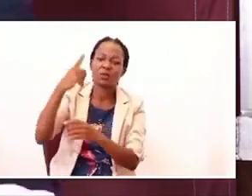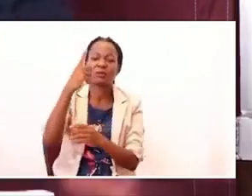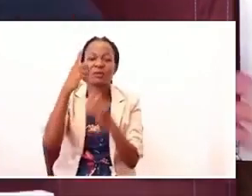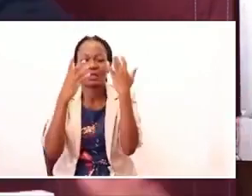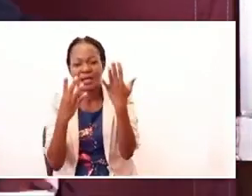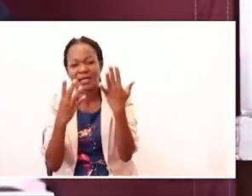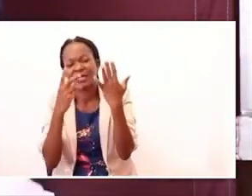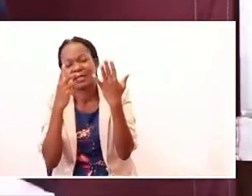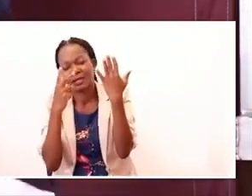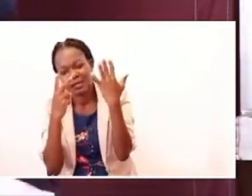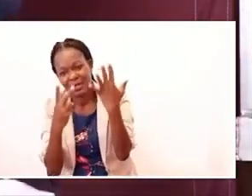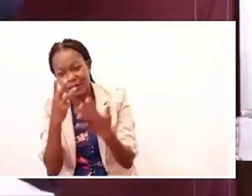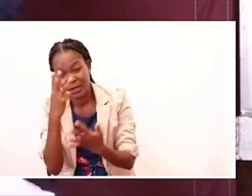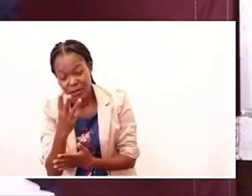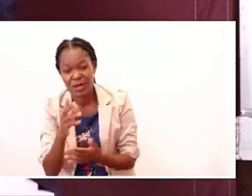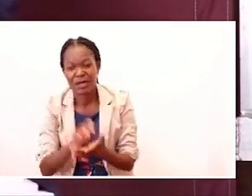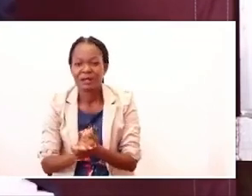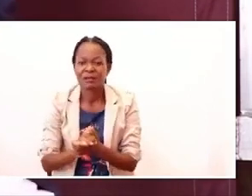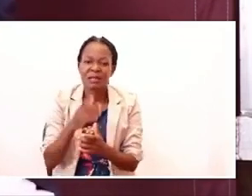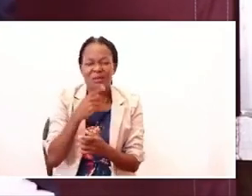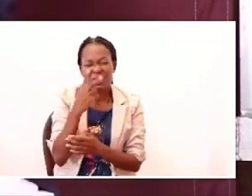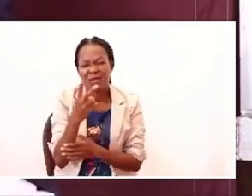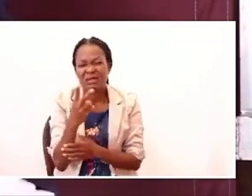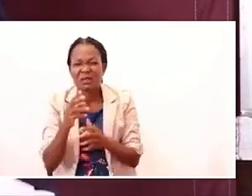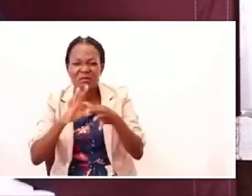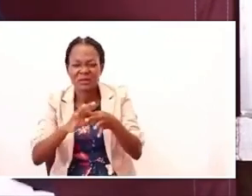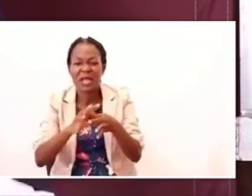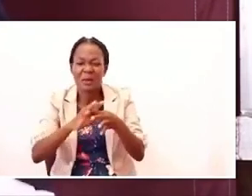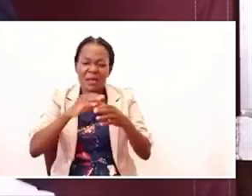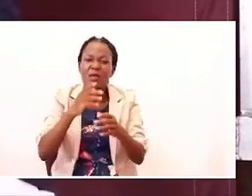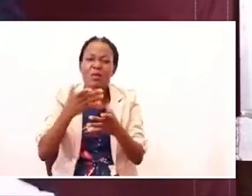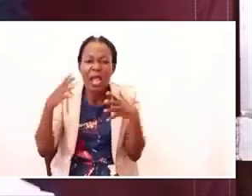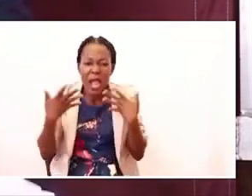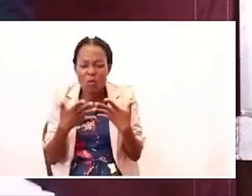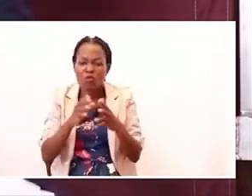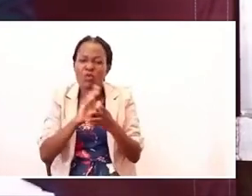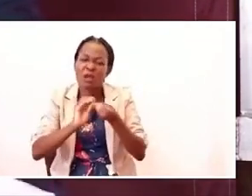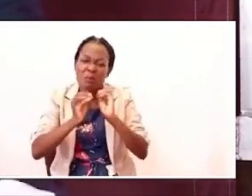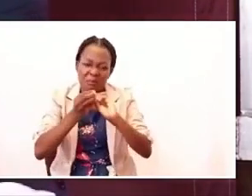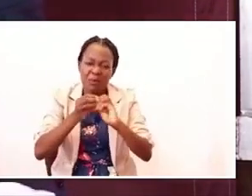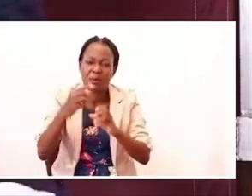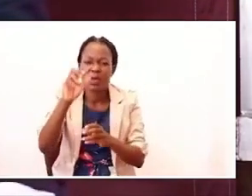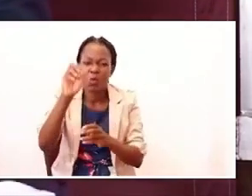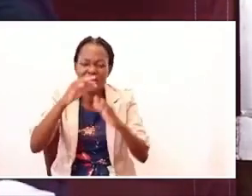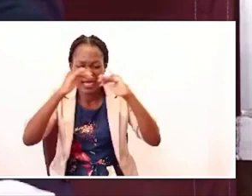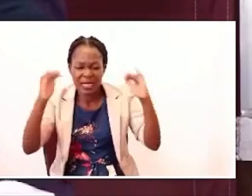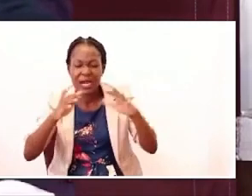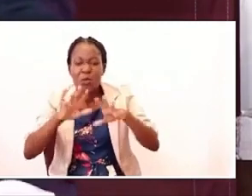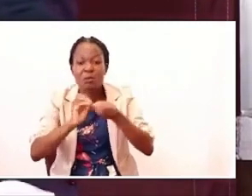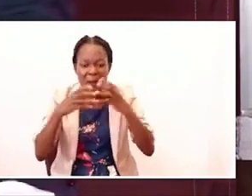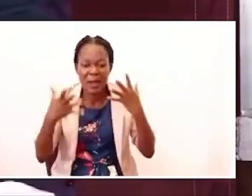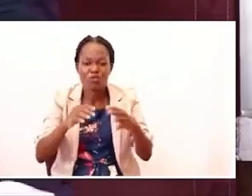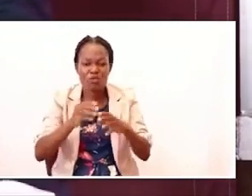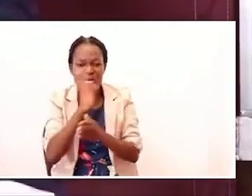for exchange rate realignment of the type that was necessary in the context of the gold standard. Therefore, these institutions, the so-called Bretton